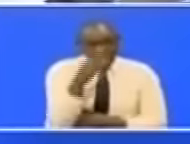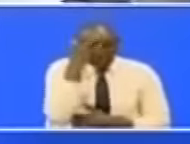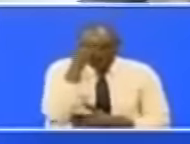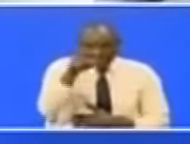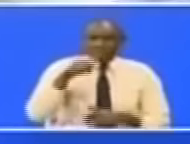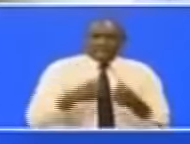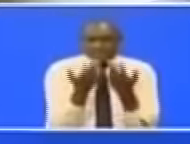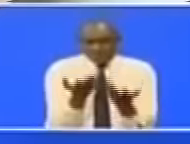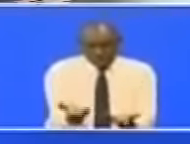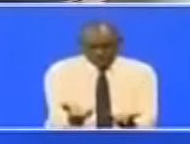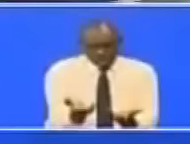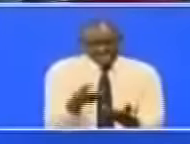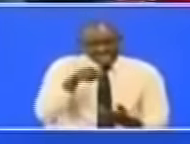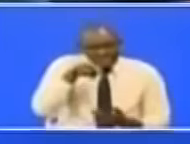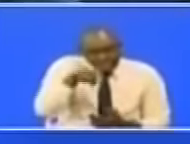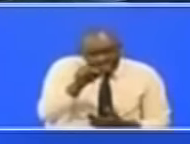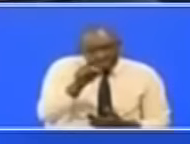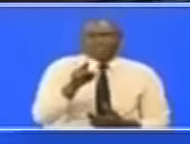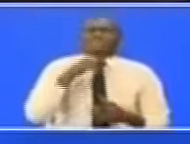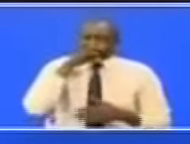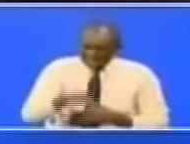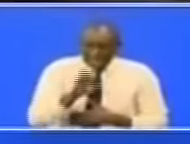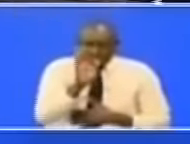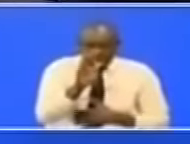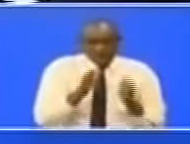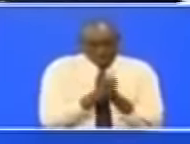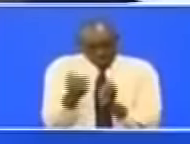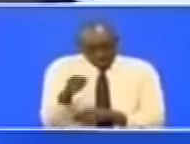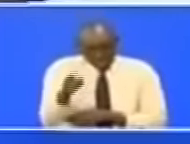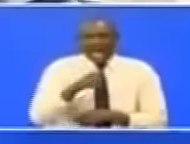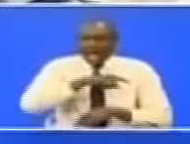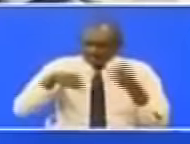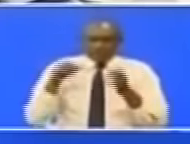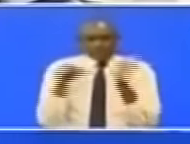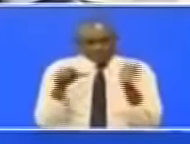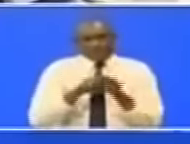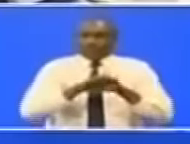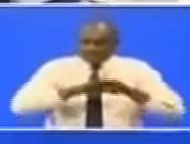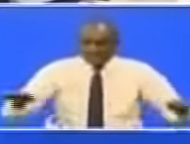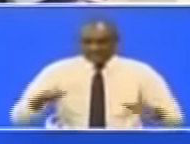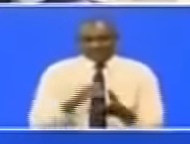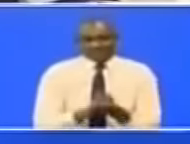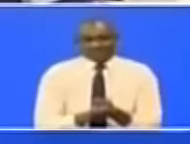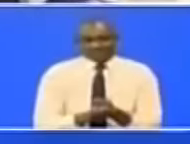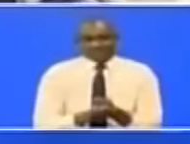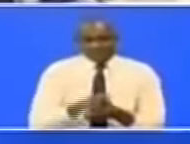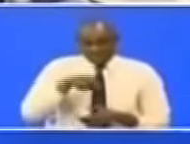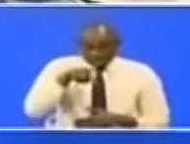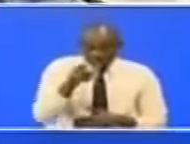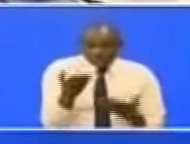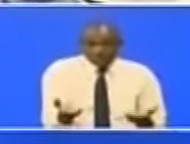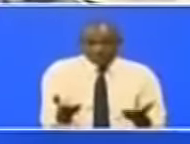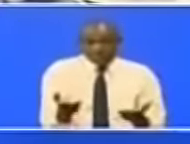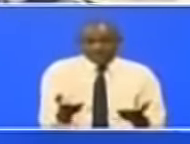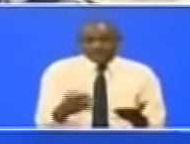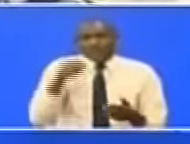the alleged assailants were the couple's son and grandson following a land dispute. Shinda ni shamba tu, naonekana shinda hii, kuko